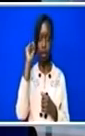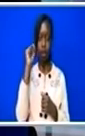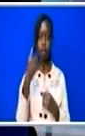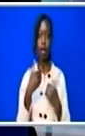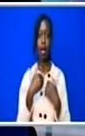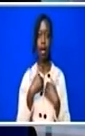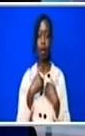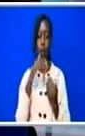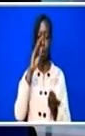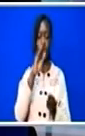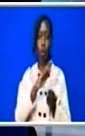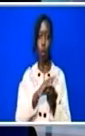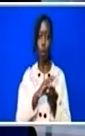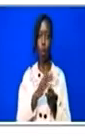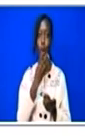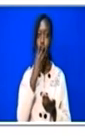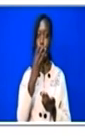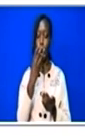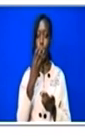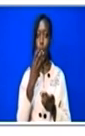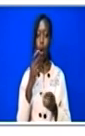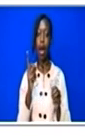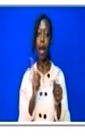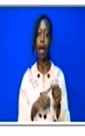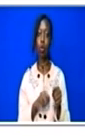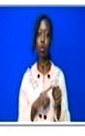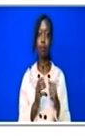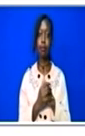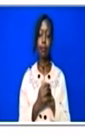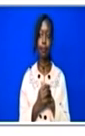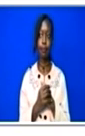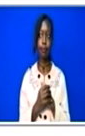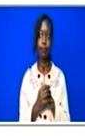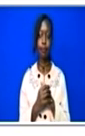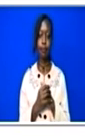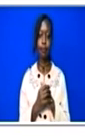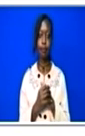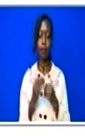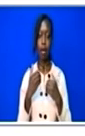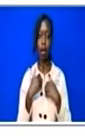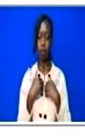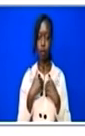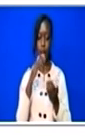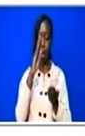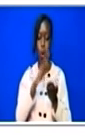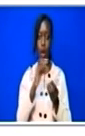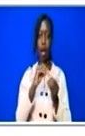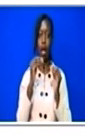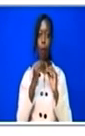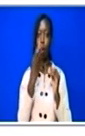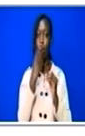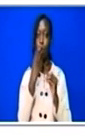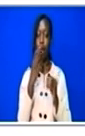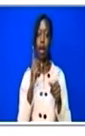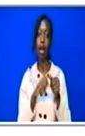of oxygen atoms. Okay? They have lipids a have lower, a low number yeah, of they have oxygen a lower atoms. number of oxygen atoms